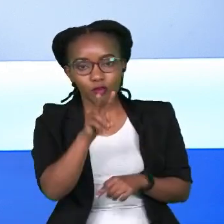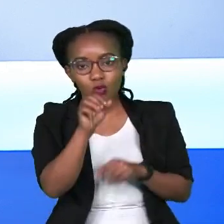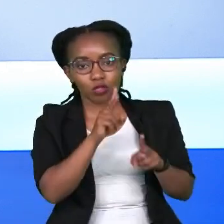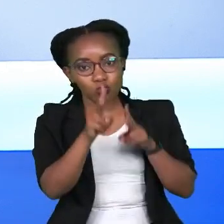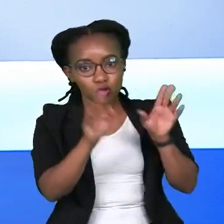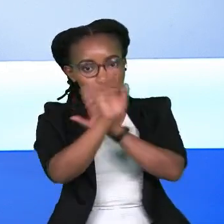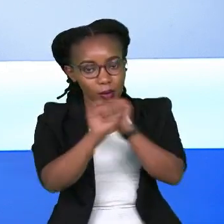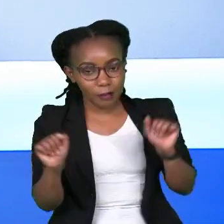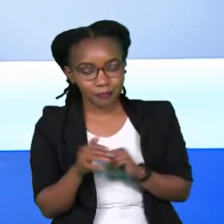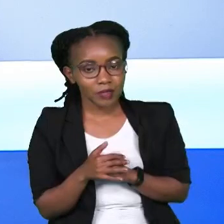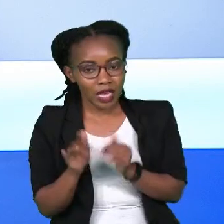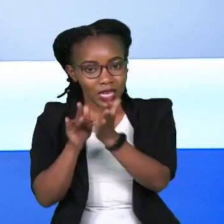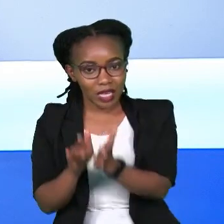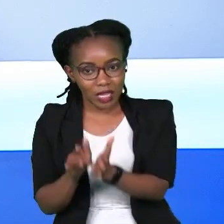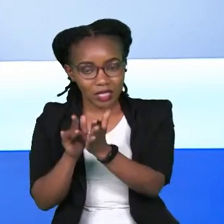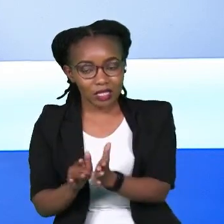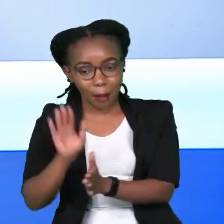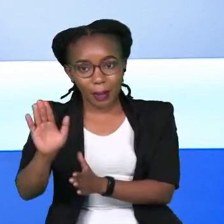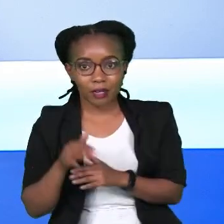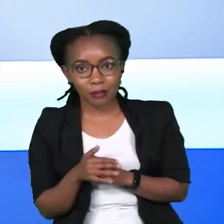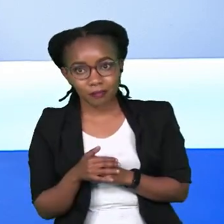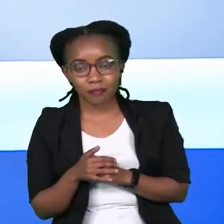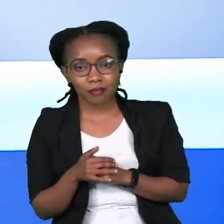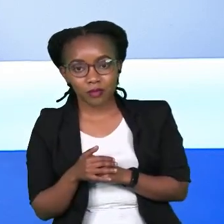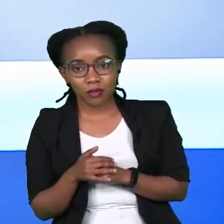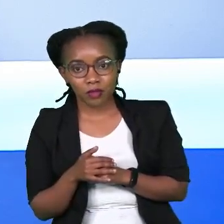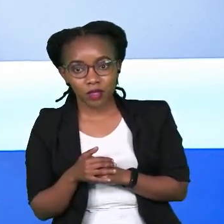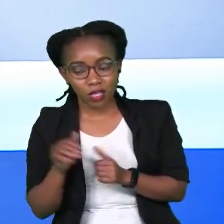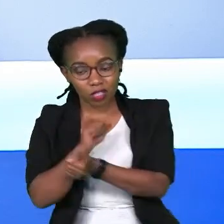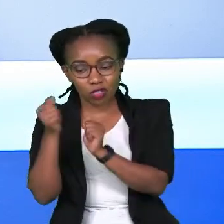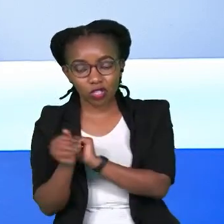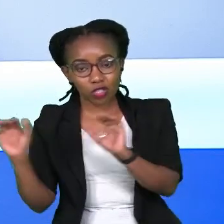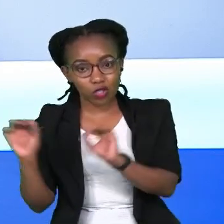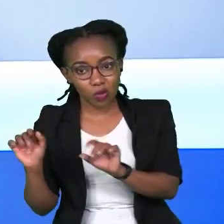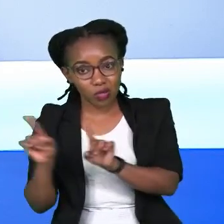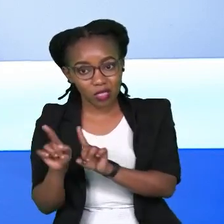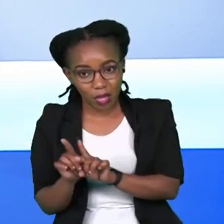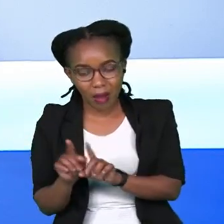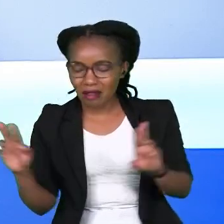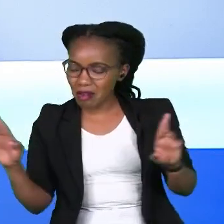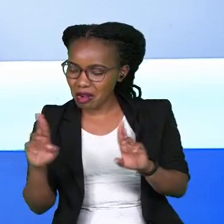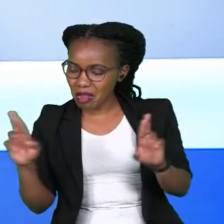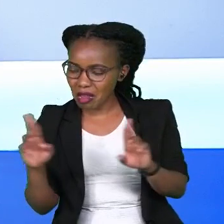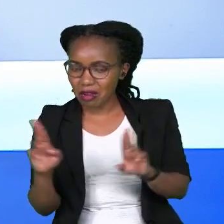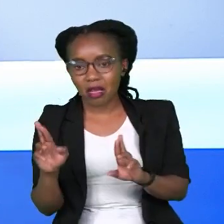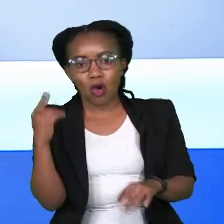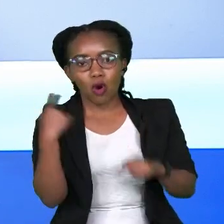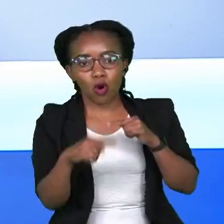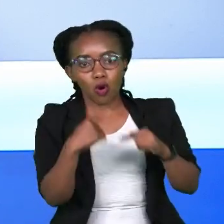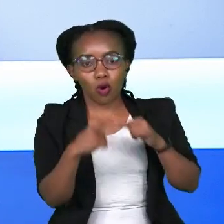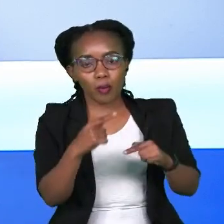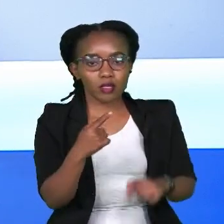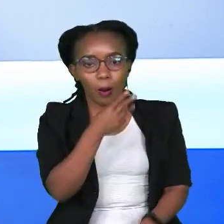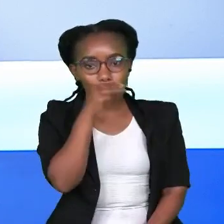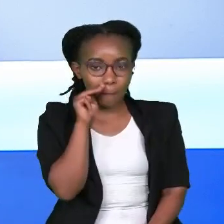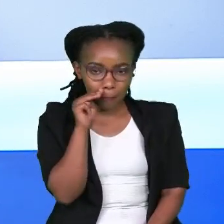elections. While maintaining that his presidential bid is no reverse gear, Mudavadi has fearlessly reiterated that he is prepared to meet both Deputy President William Ruto